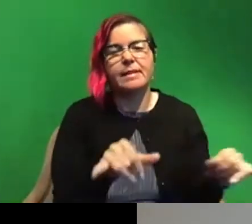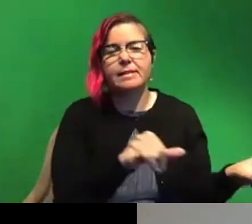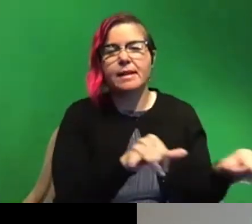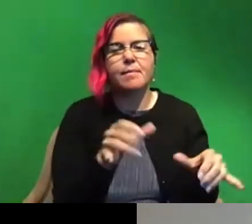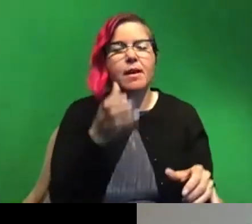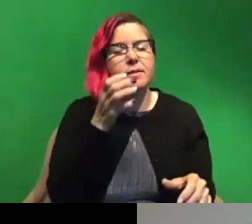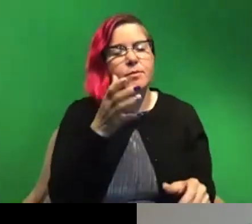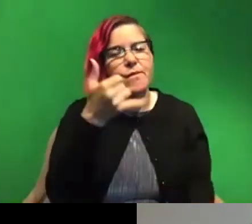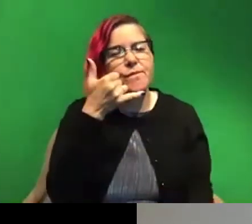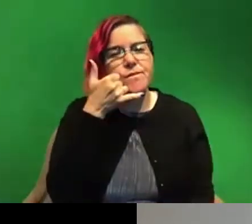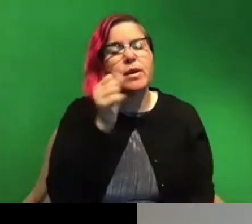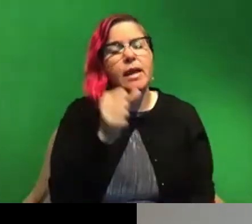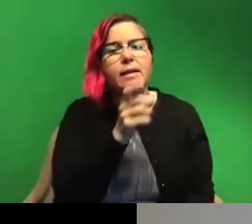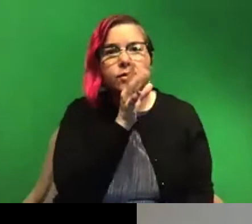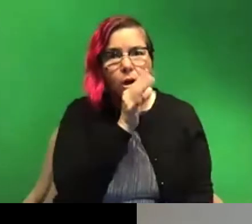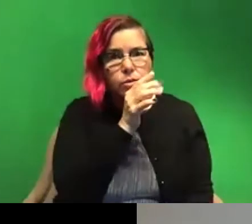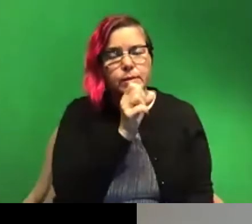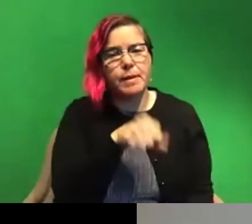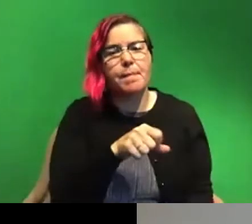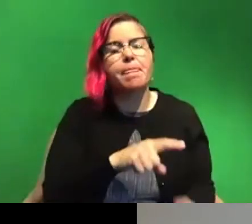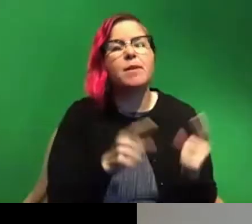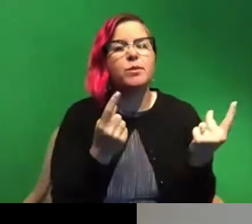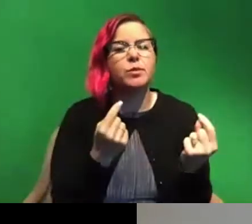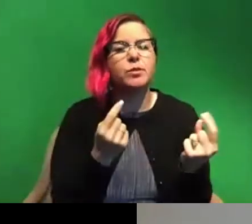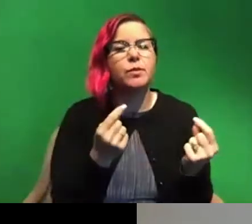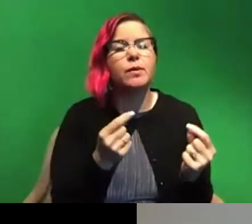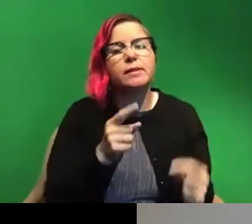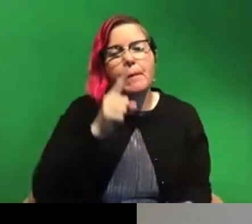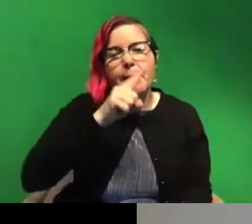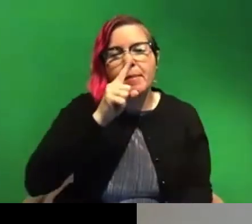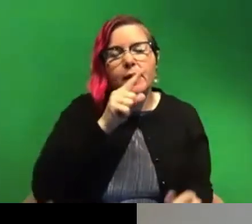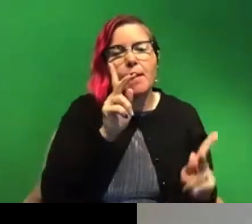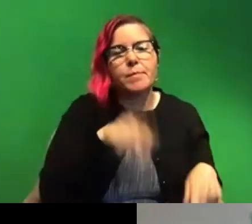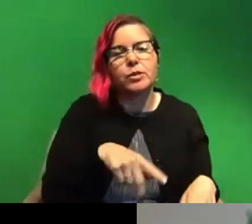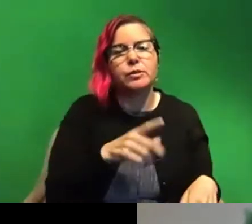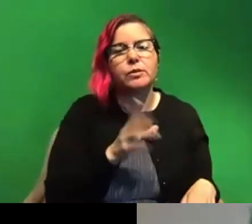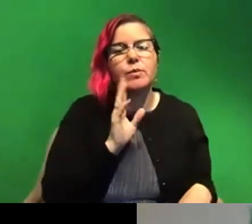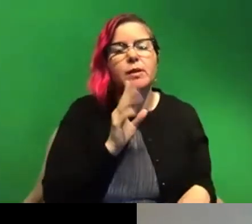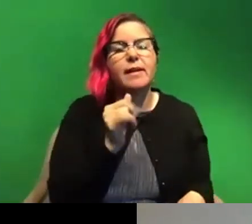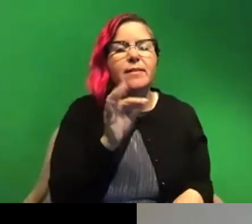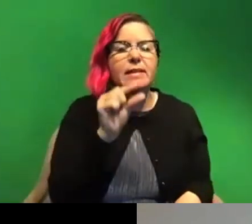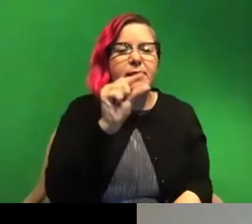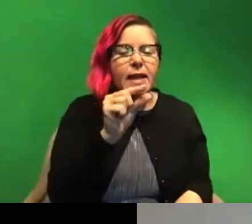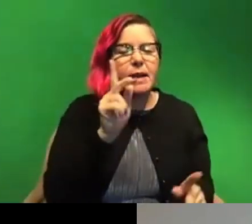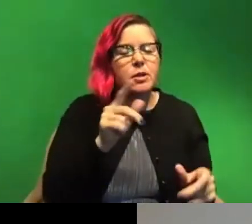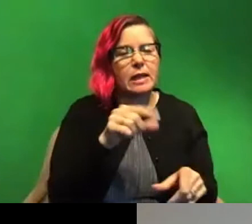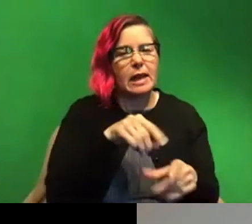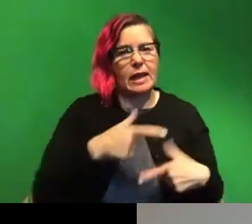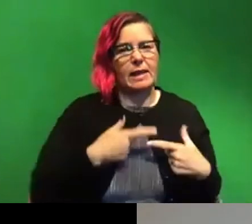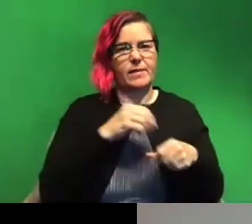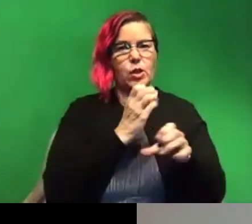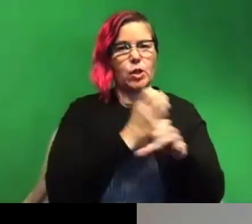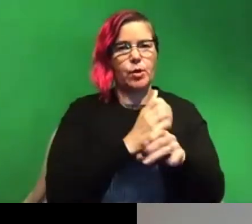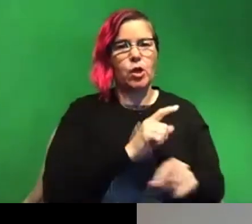on your phone. You can talk to it, but what it's doing is it's mimicking what a person would do. If there was a tiny little person that lived in your computer that could go run